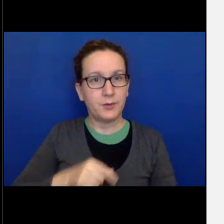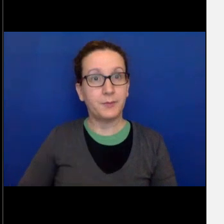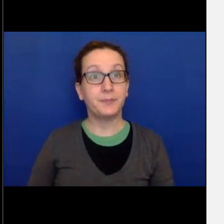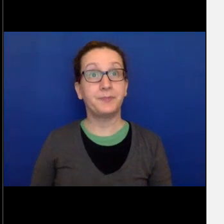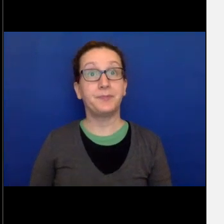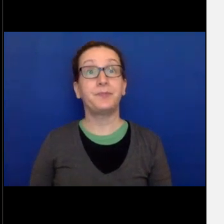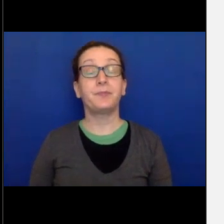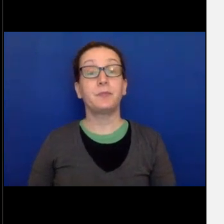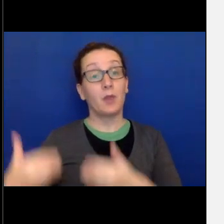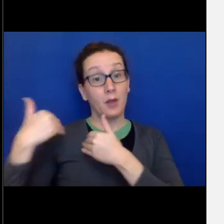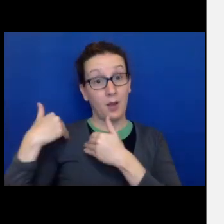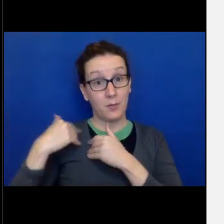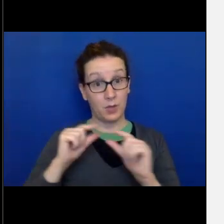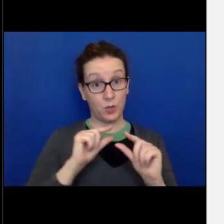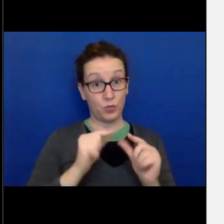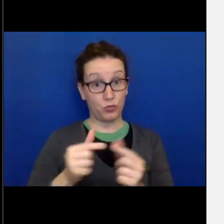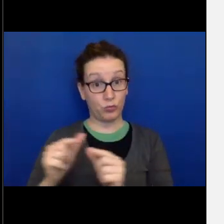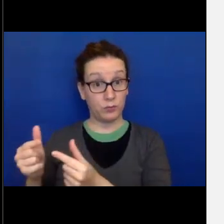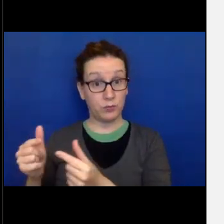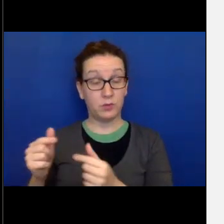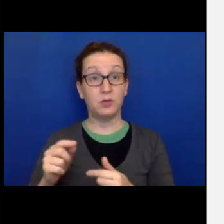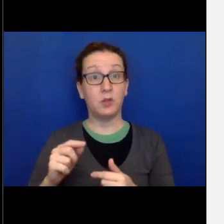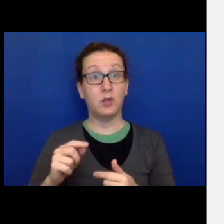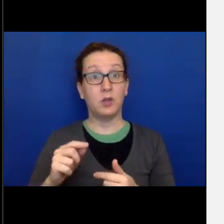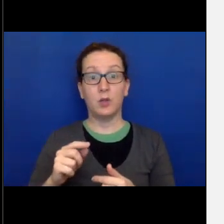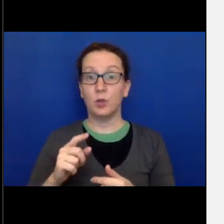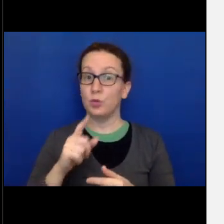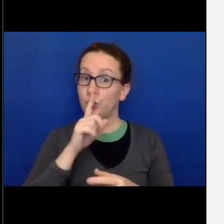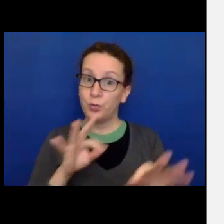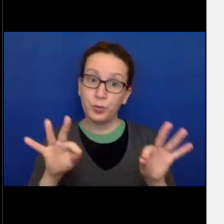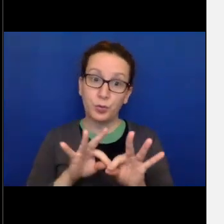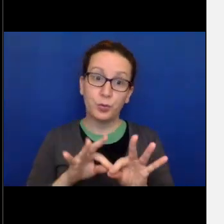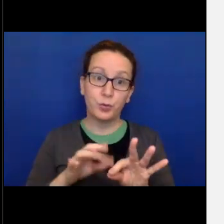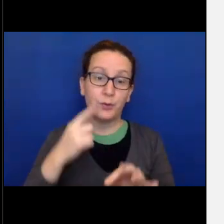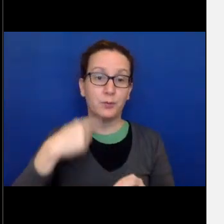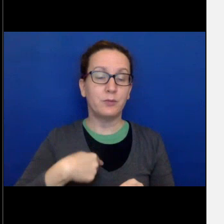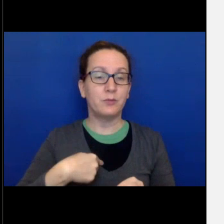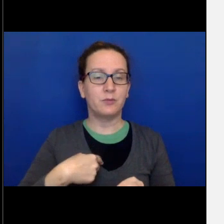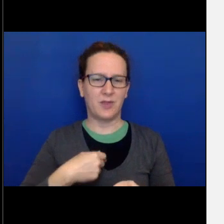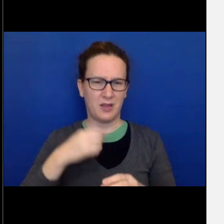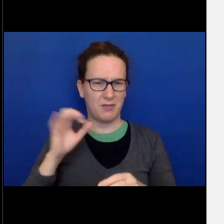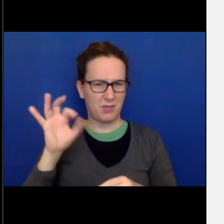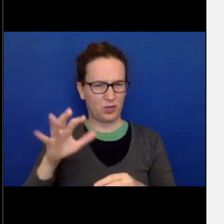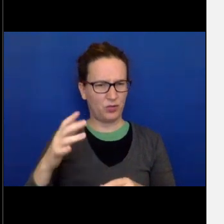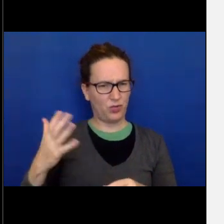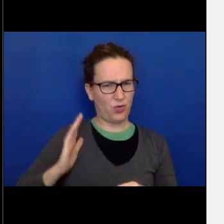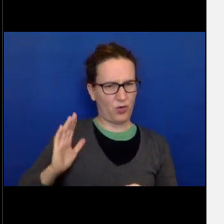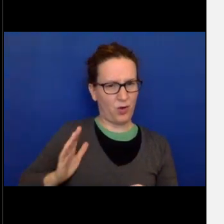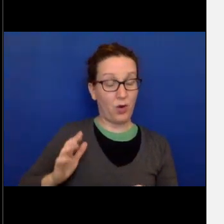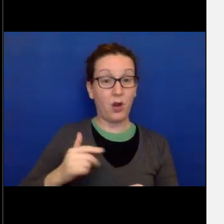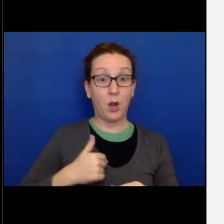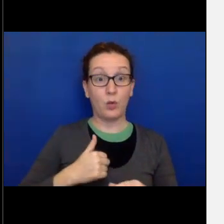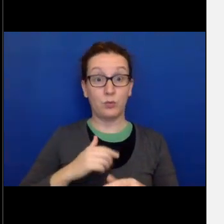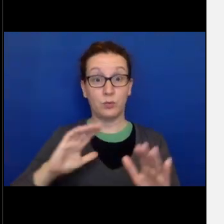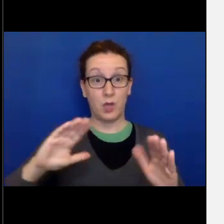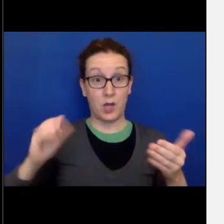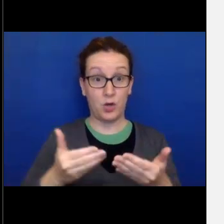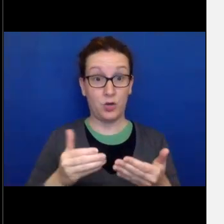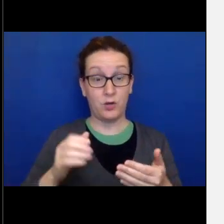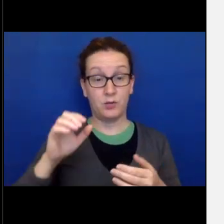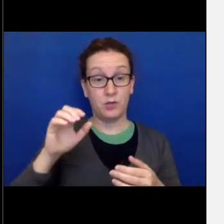So accountability groups, these are so essential for me. As I mentioned earlier, so I was hired in a